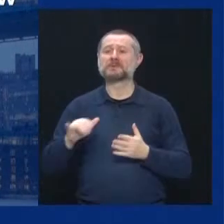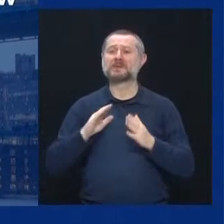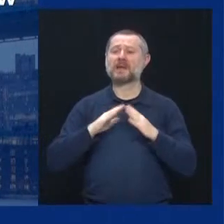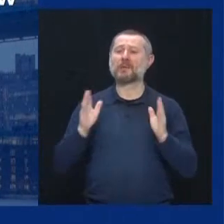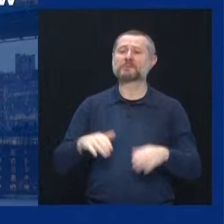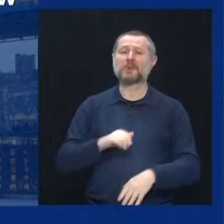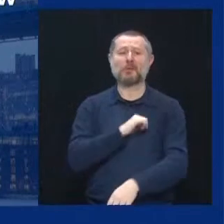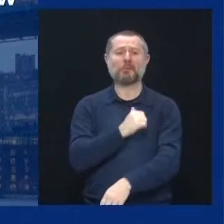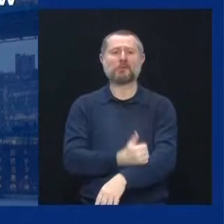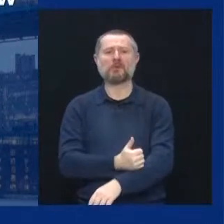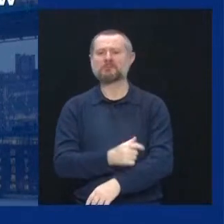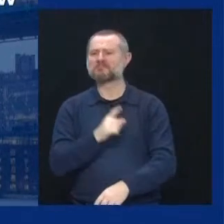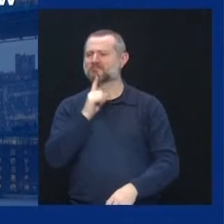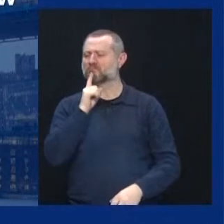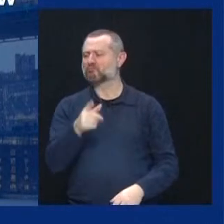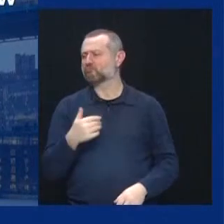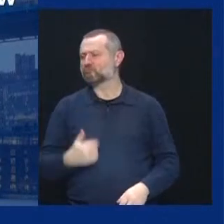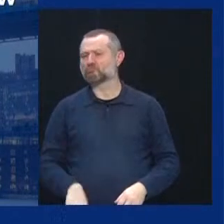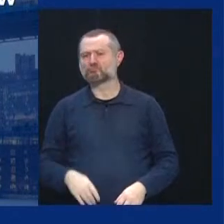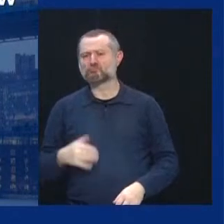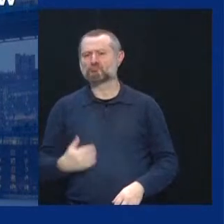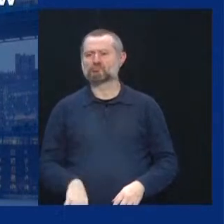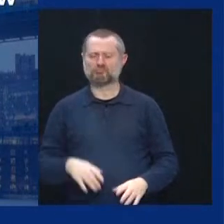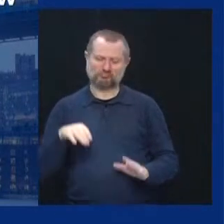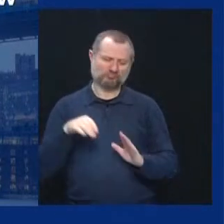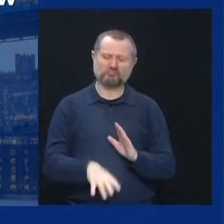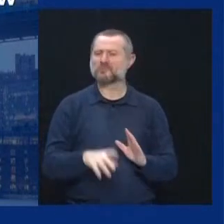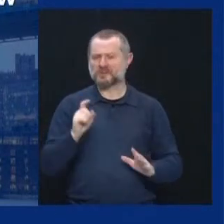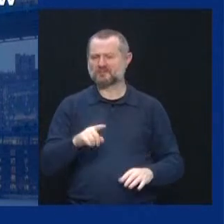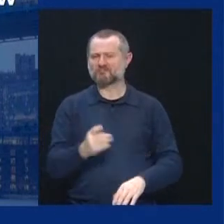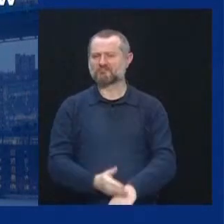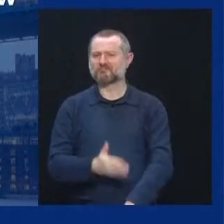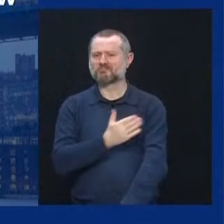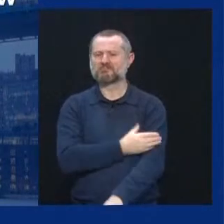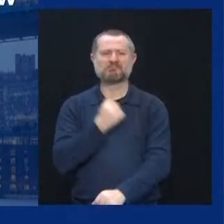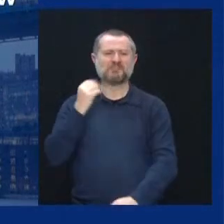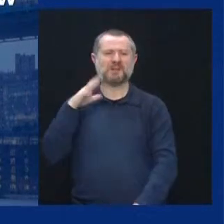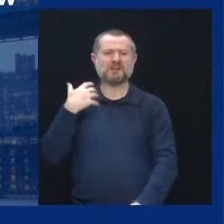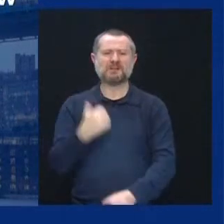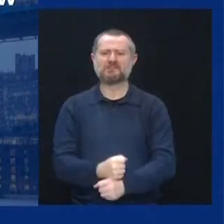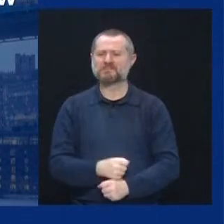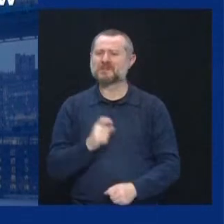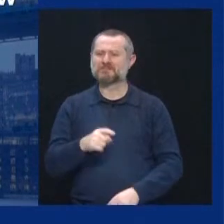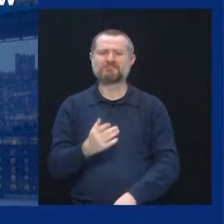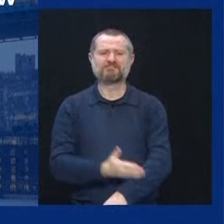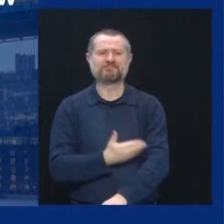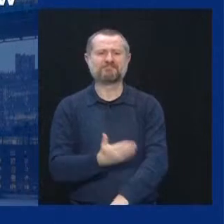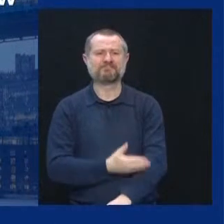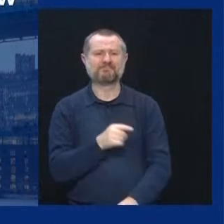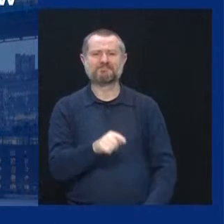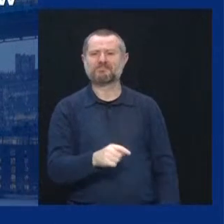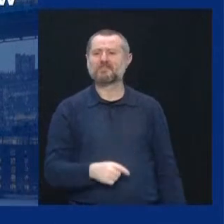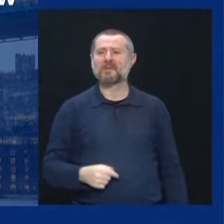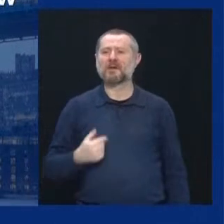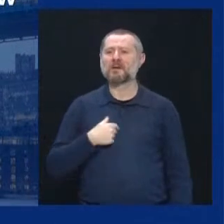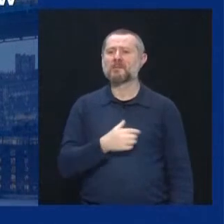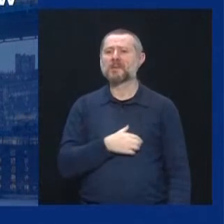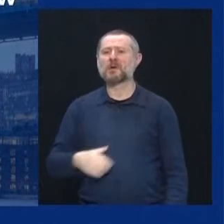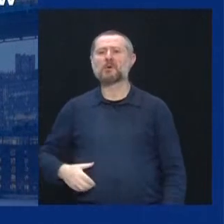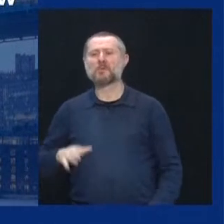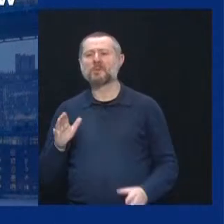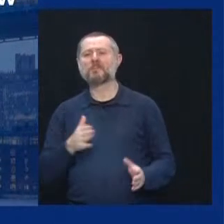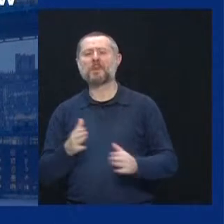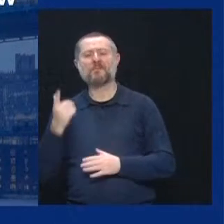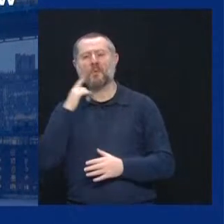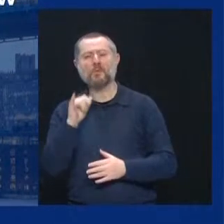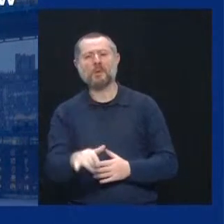ongoing tragedy. It has been for years and years. What's your plan to do something